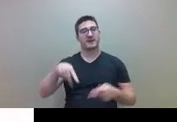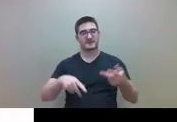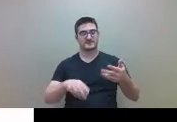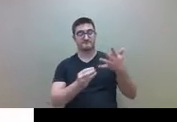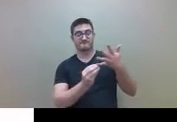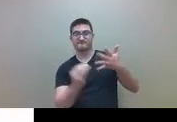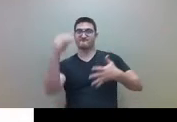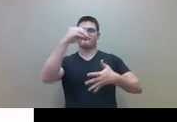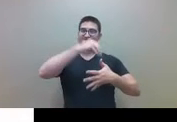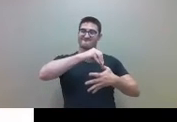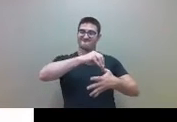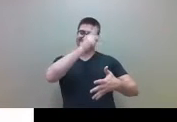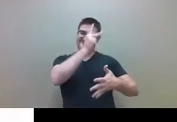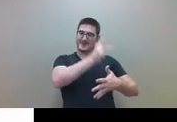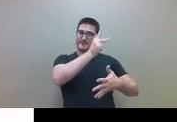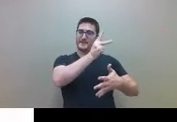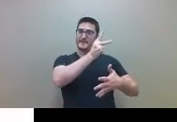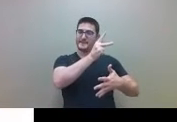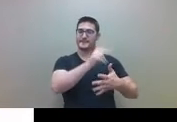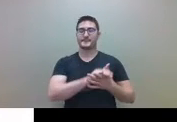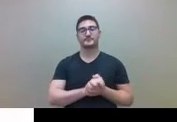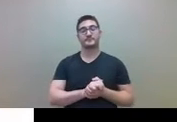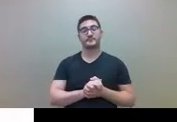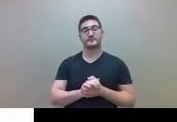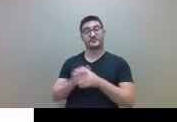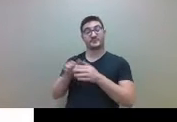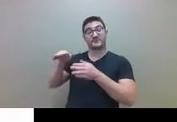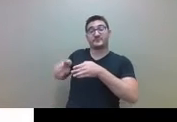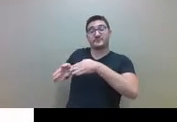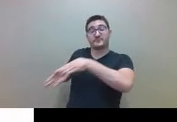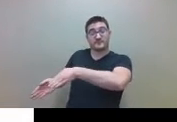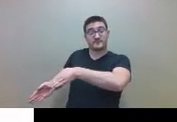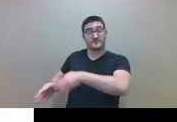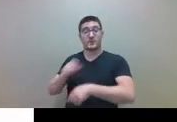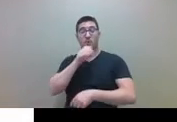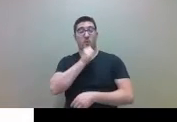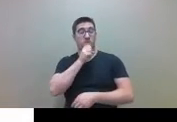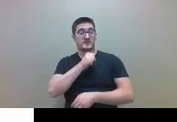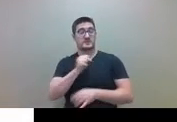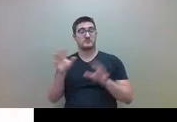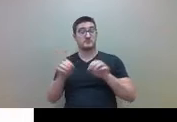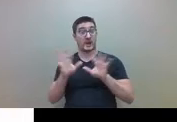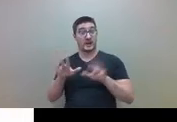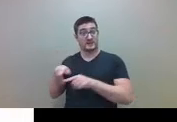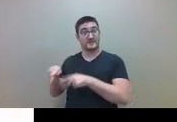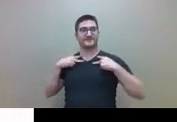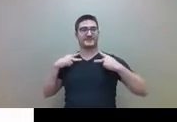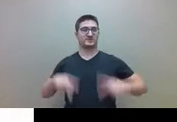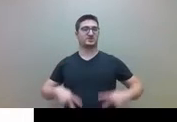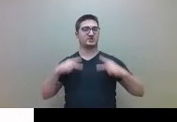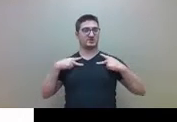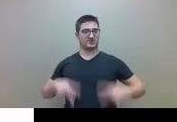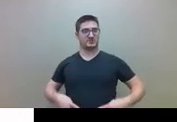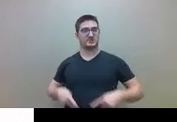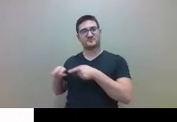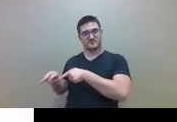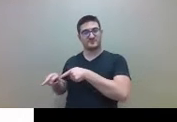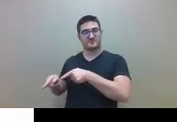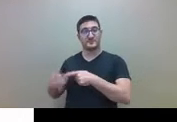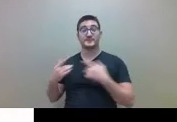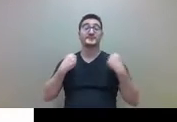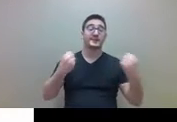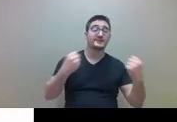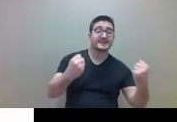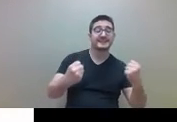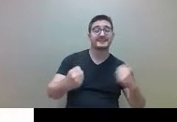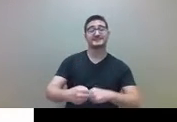The physical aspect, of course, exercise, nutrition, these also fall off the wagon because